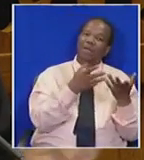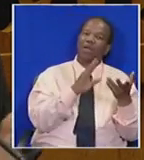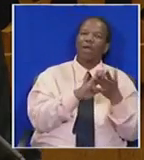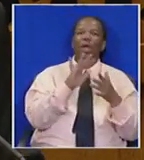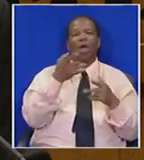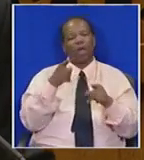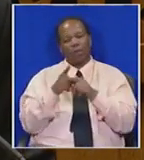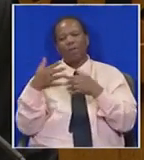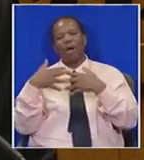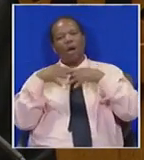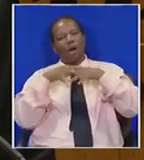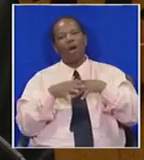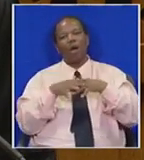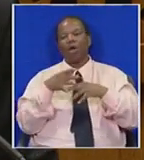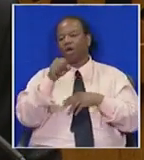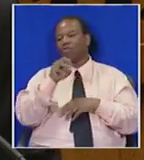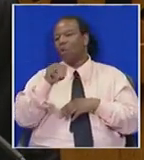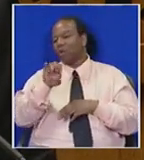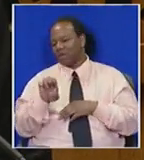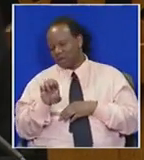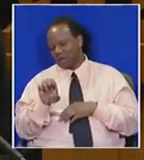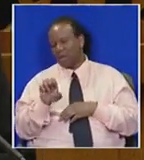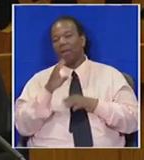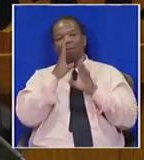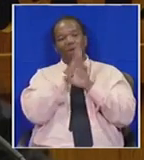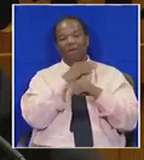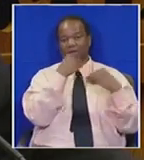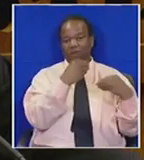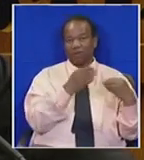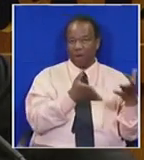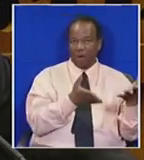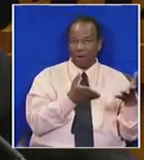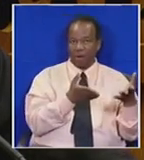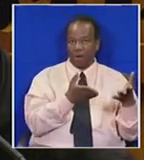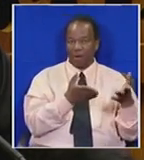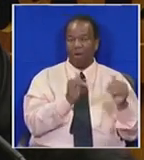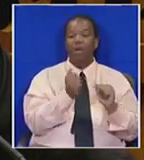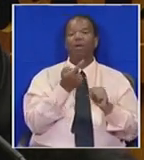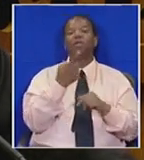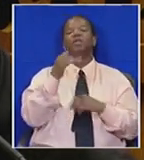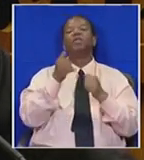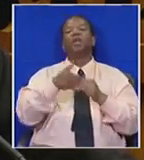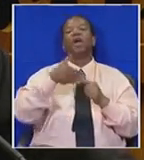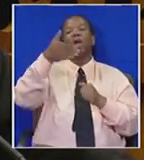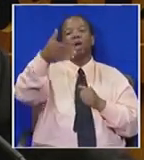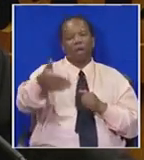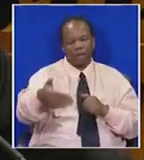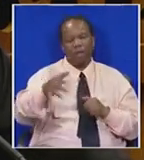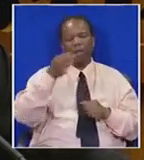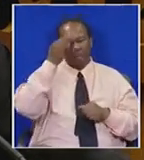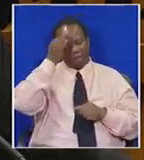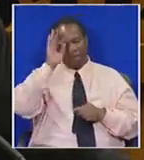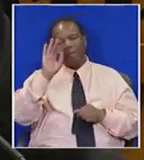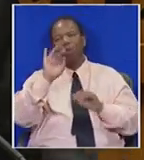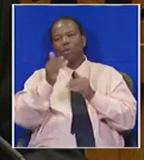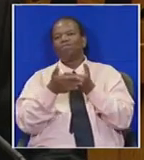with the activities of state-owned companies and the private sector. In the year ahead, government will open discussion with business